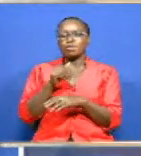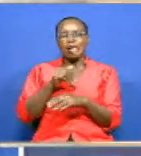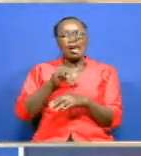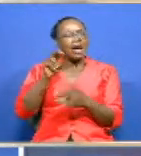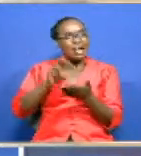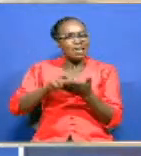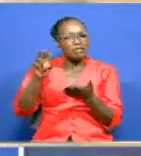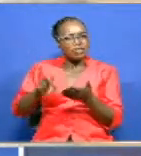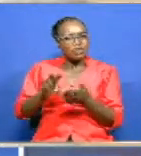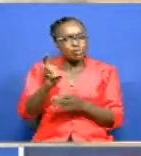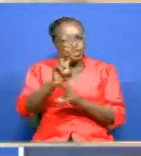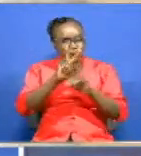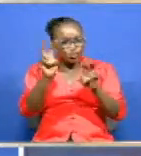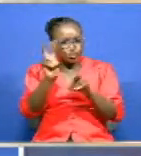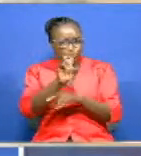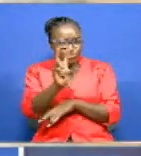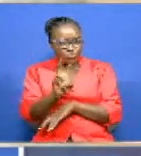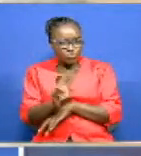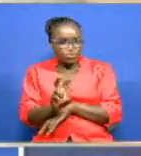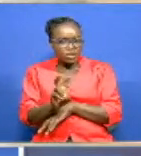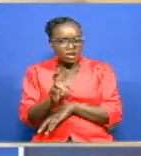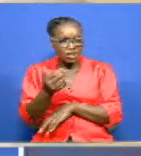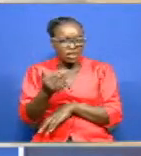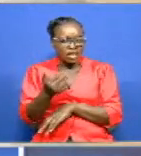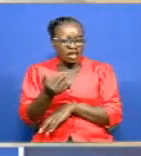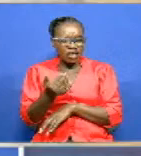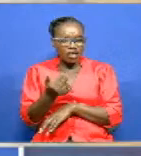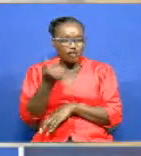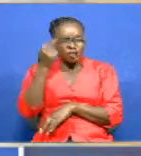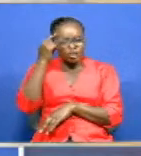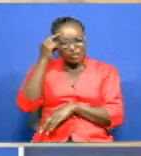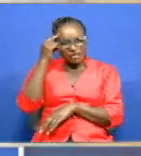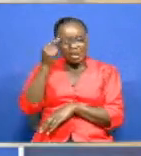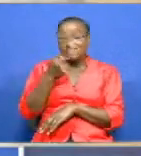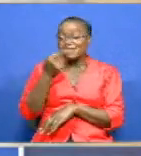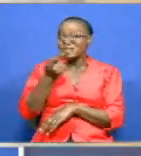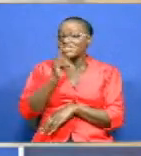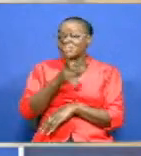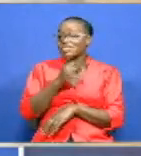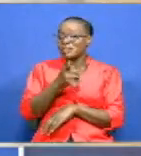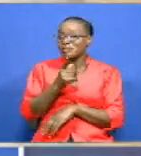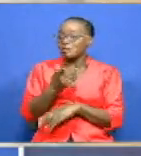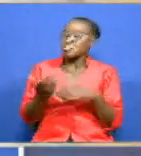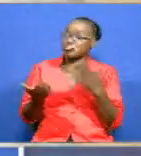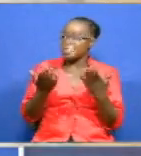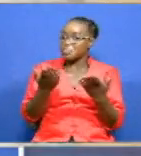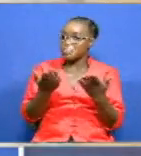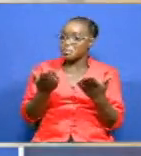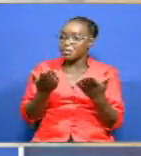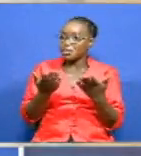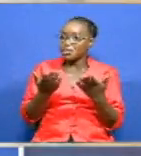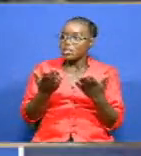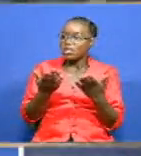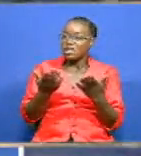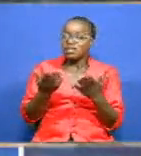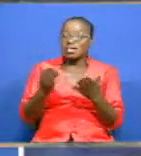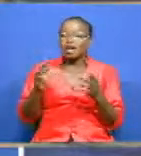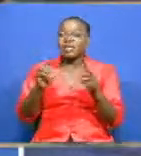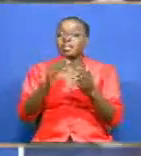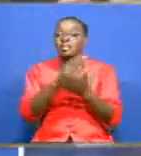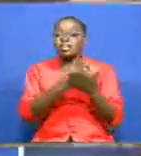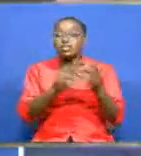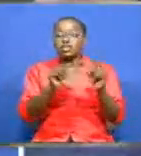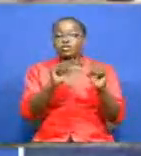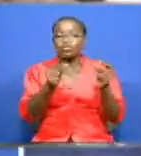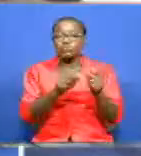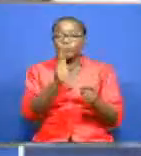of a proposal, you start to bastardize that proposal just because it is coming from a certain quota. The Building